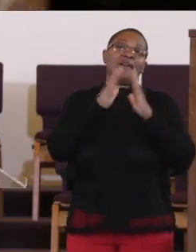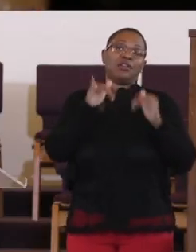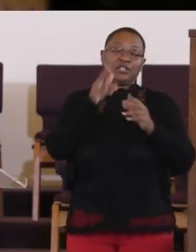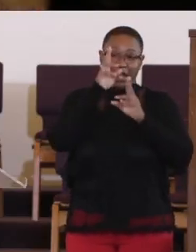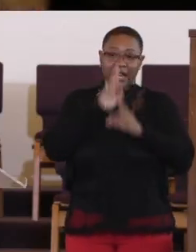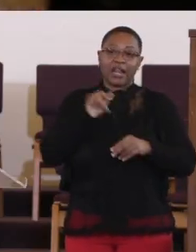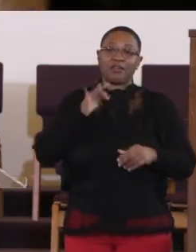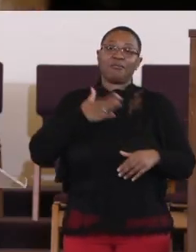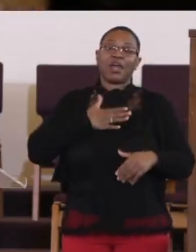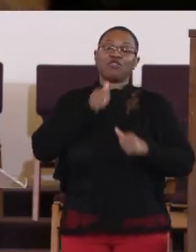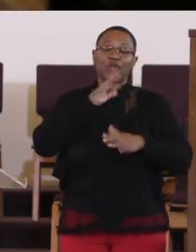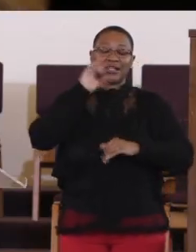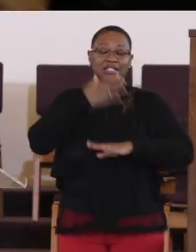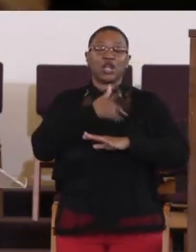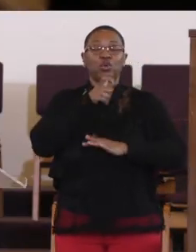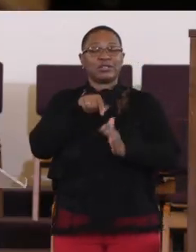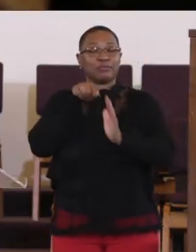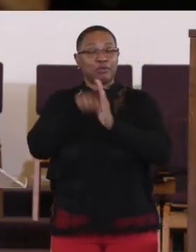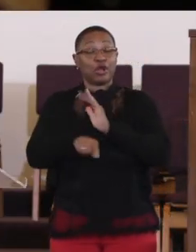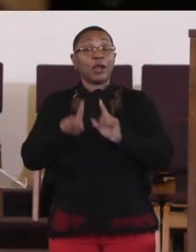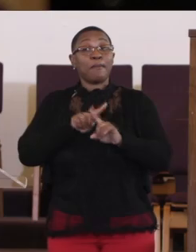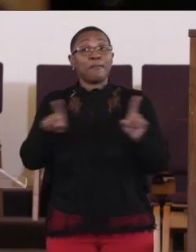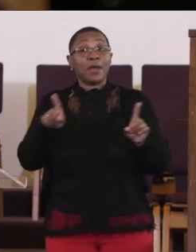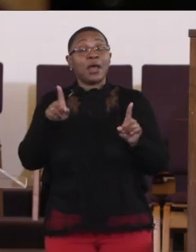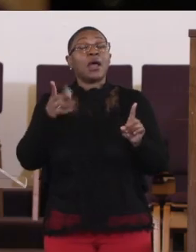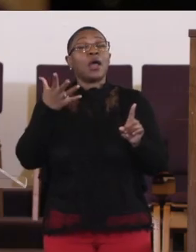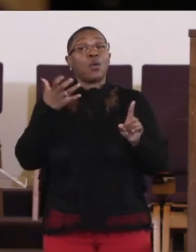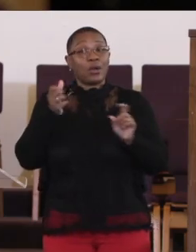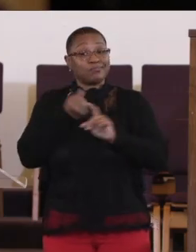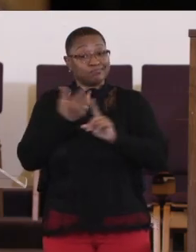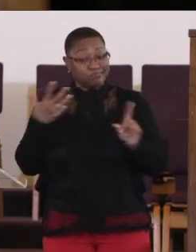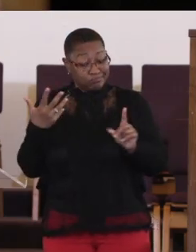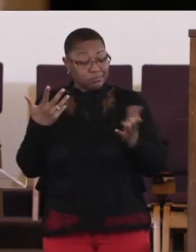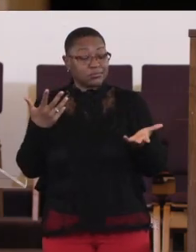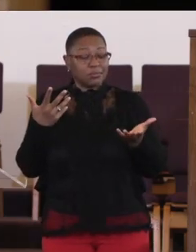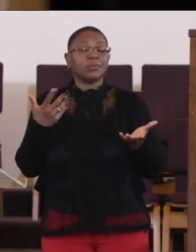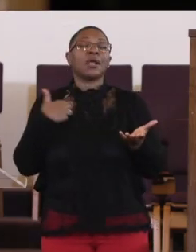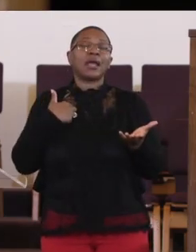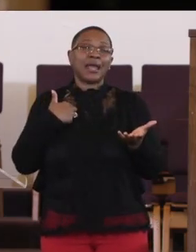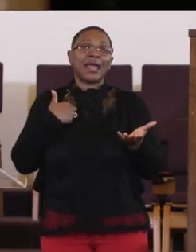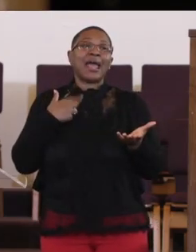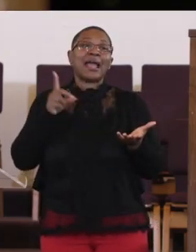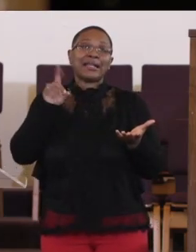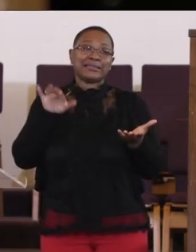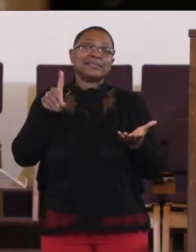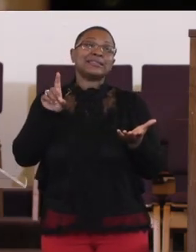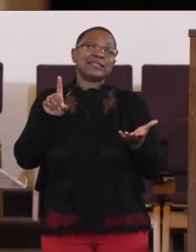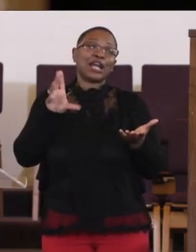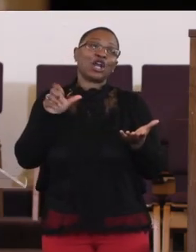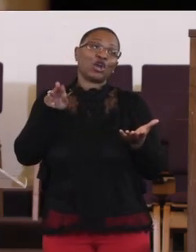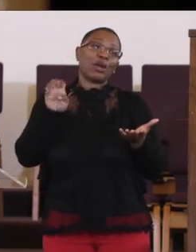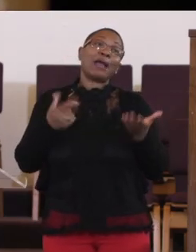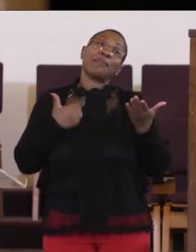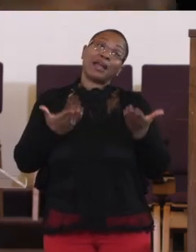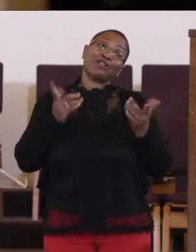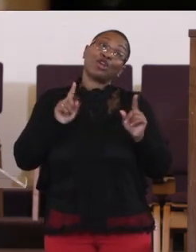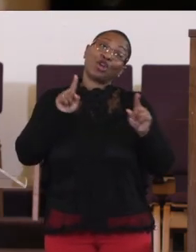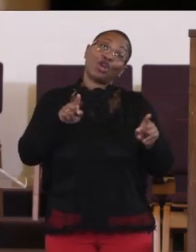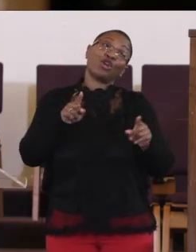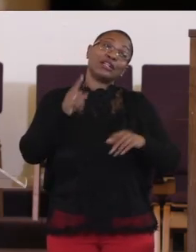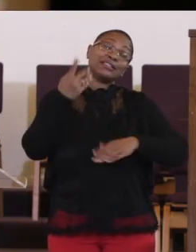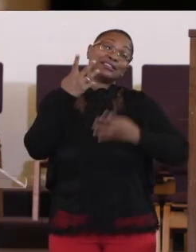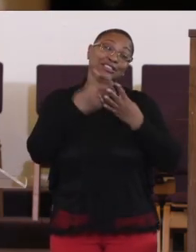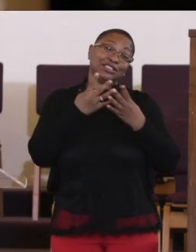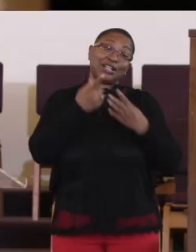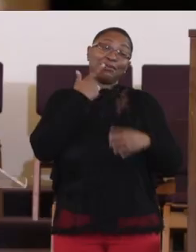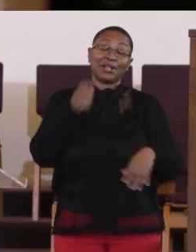my grandson that got murdered. But what I do want to say is I did commit a crime. I might have to go to jail because Land Bank put